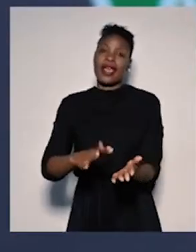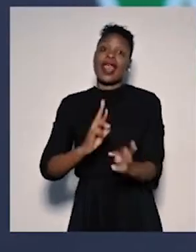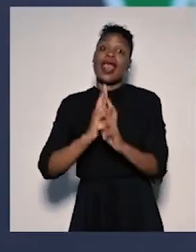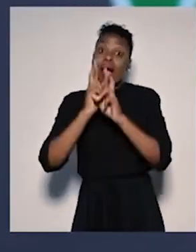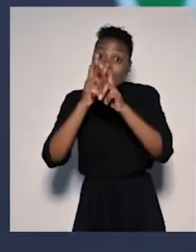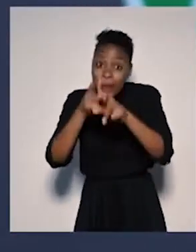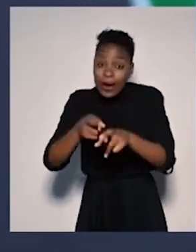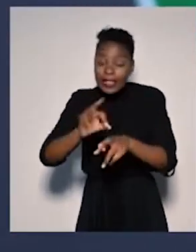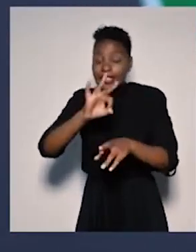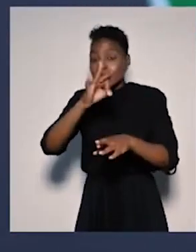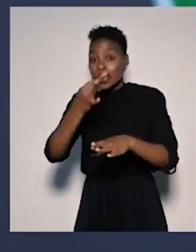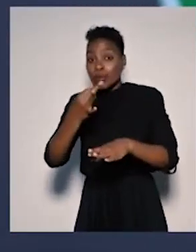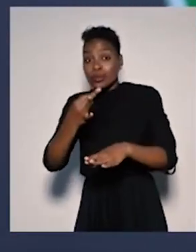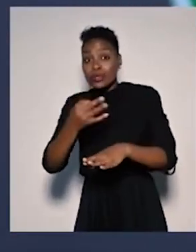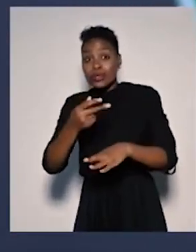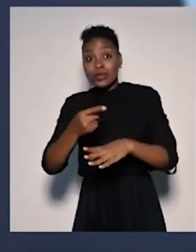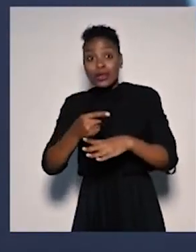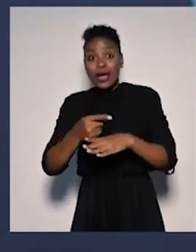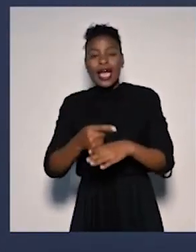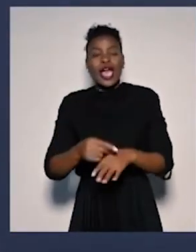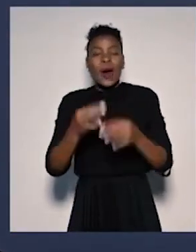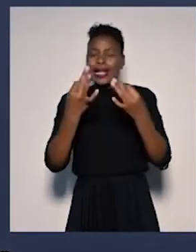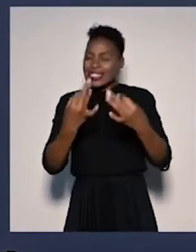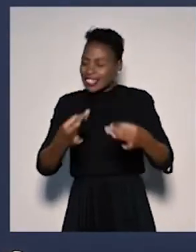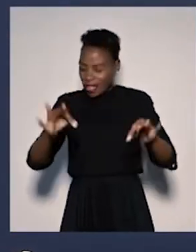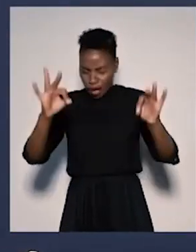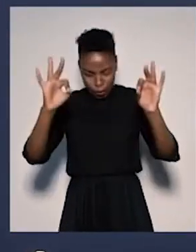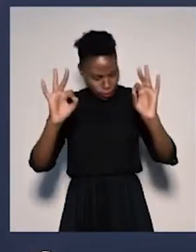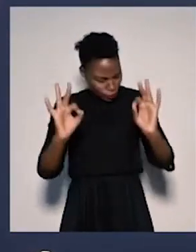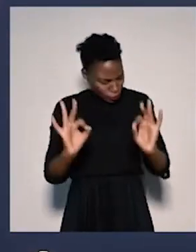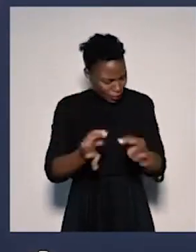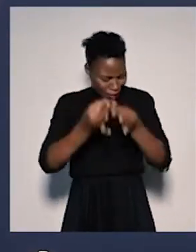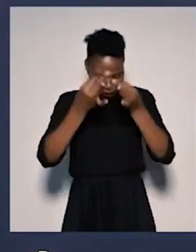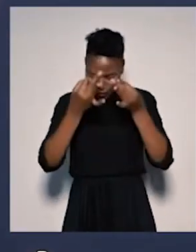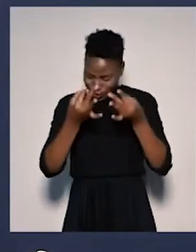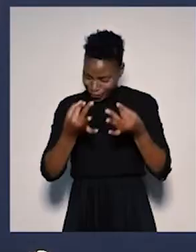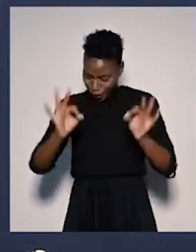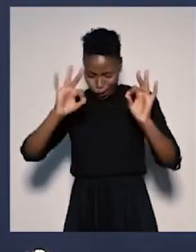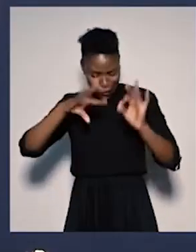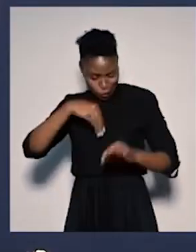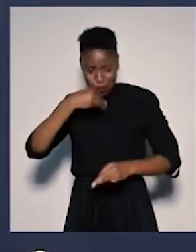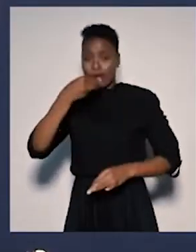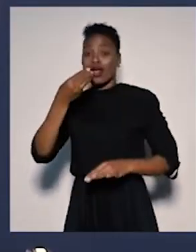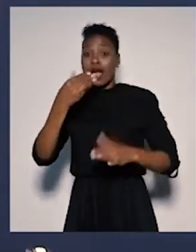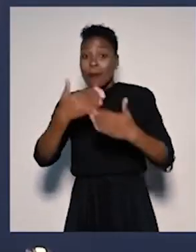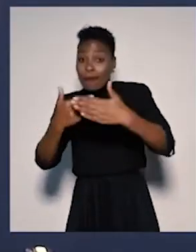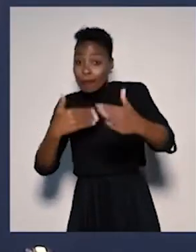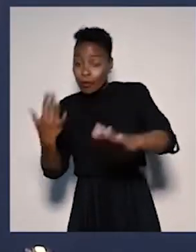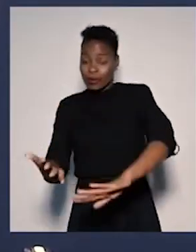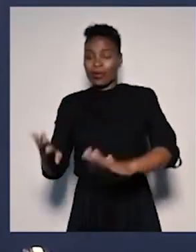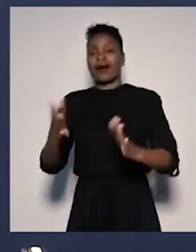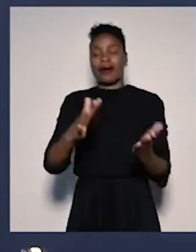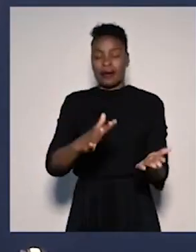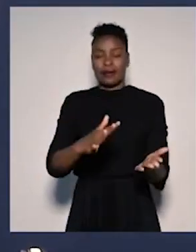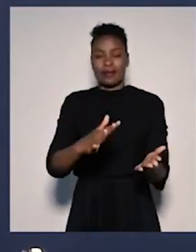For 3 days, this man was praying in the Spirit night and day. What a way to go home. What a way to go